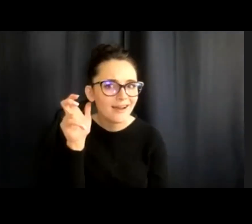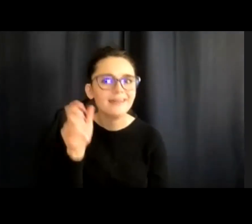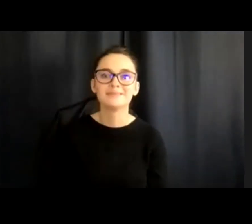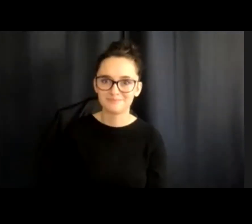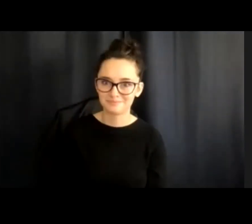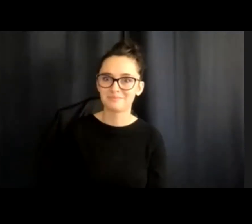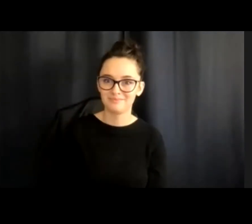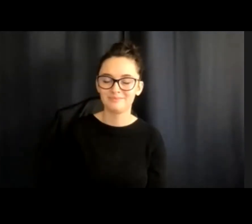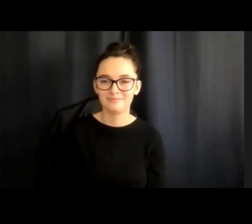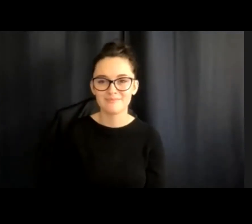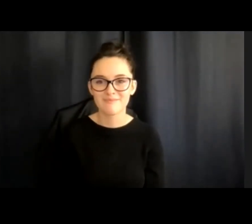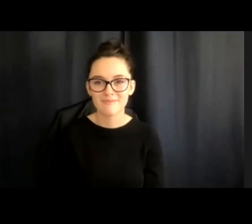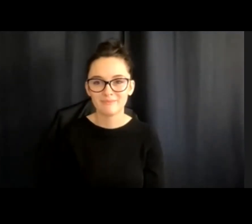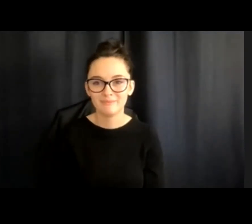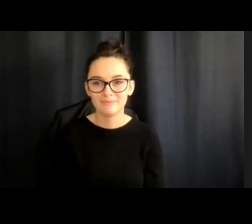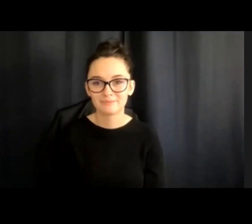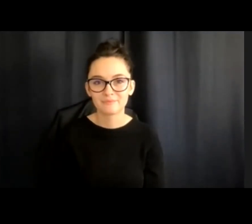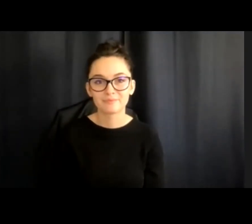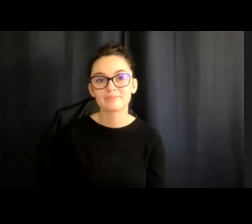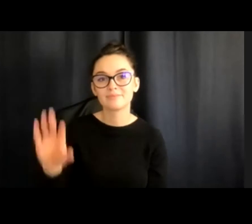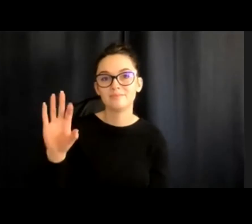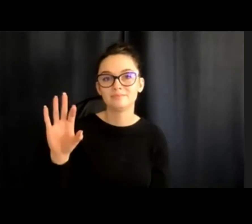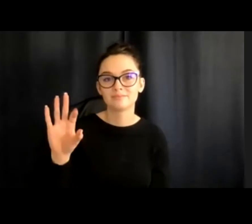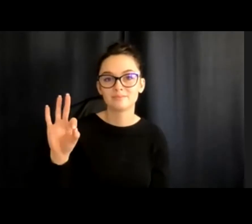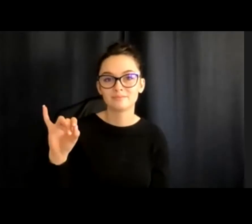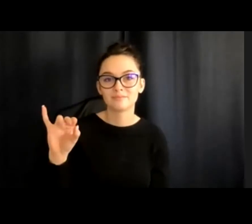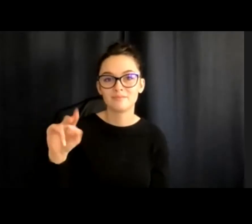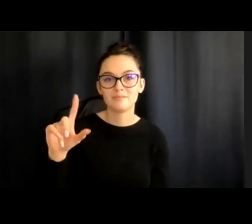so good. Finley.